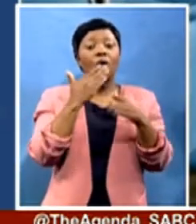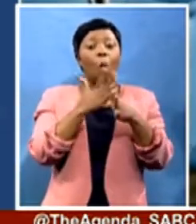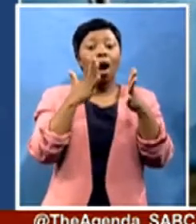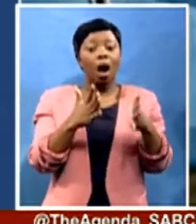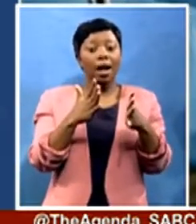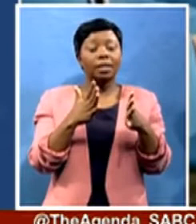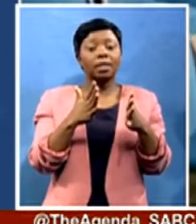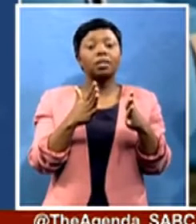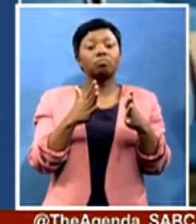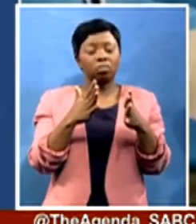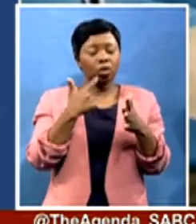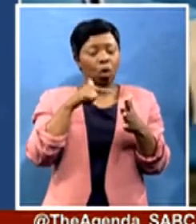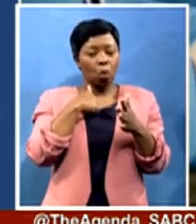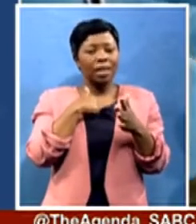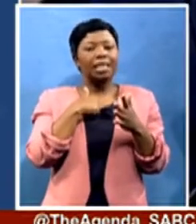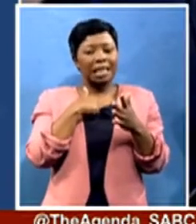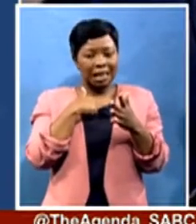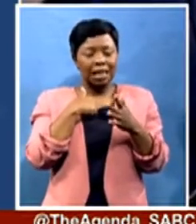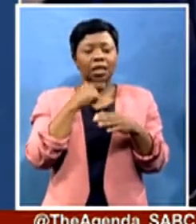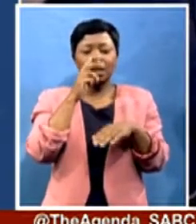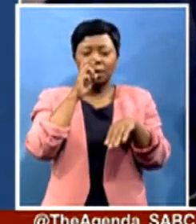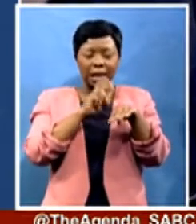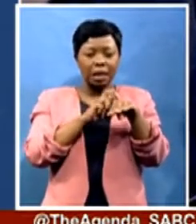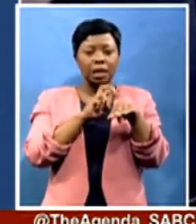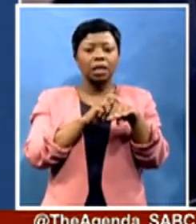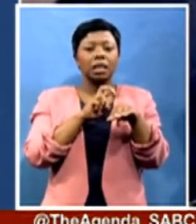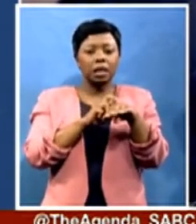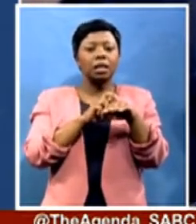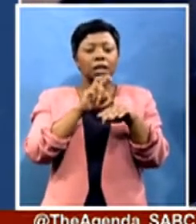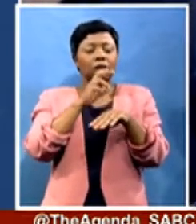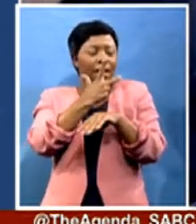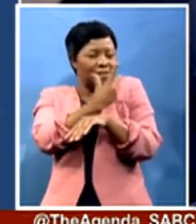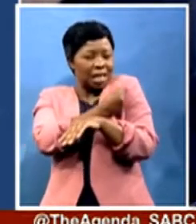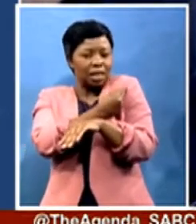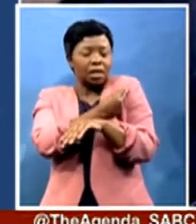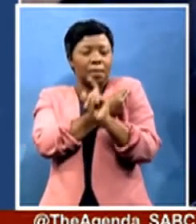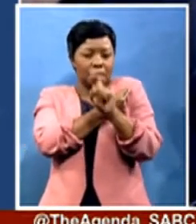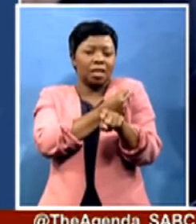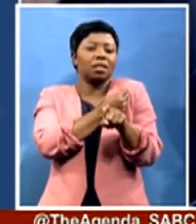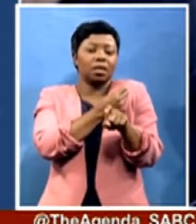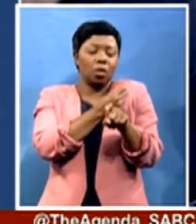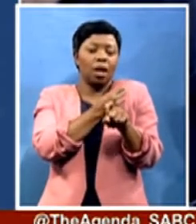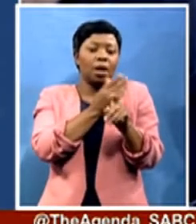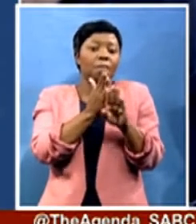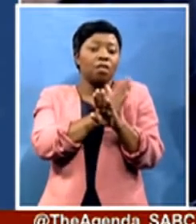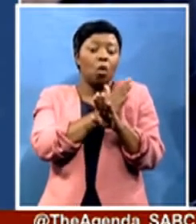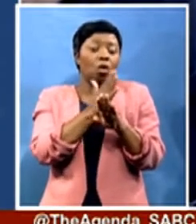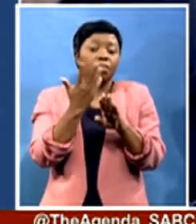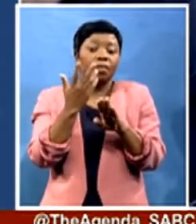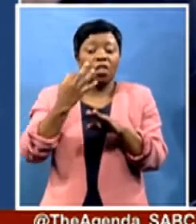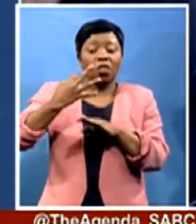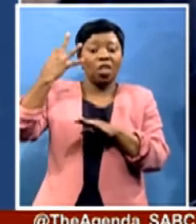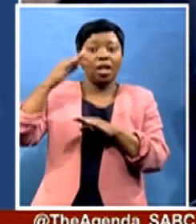we really want to get them vaccinated before the start of the 3rd wave. But of course, vaccination is